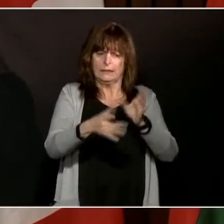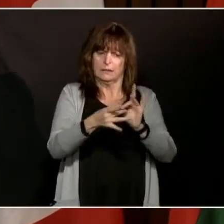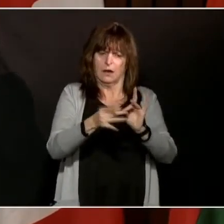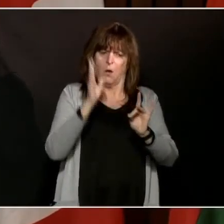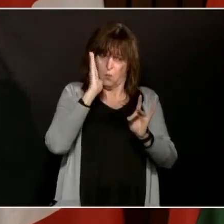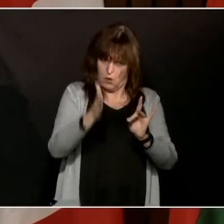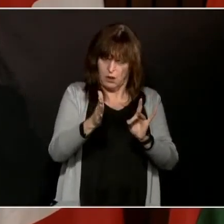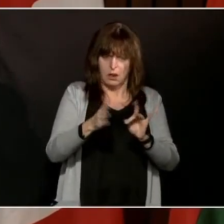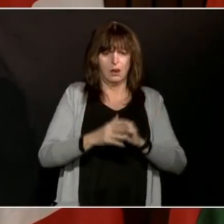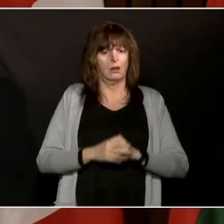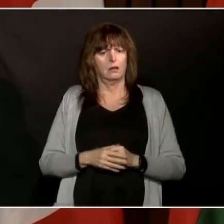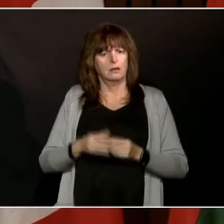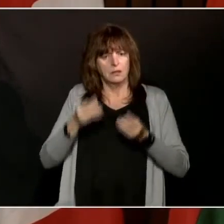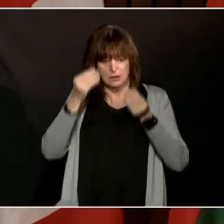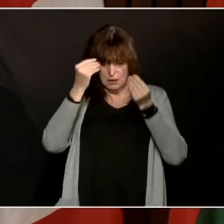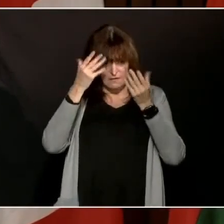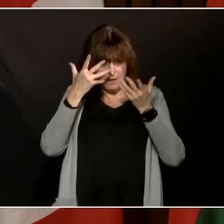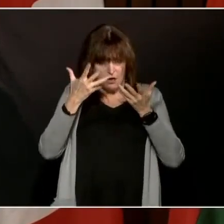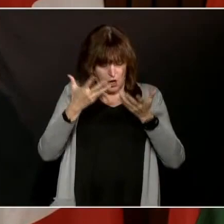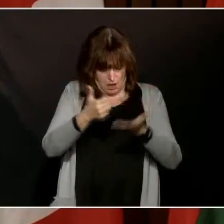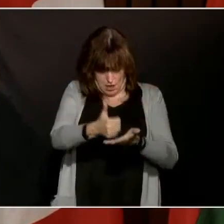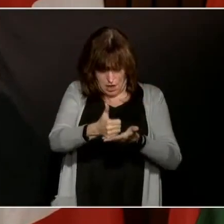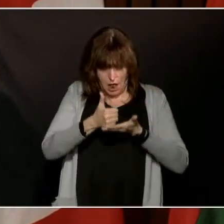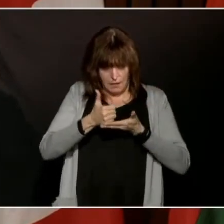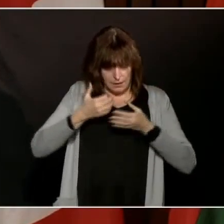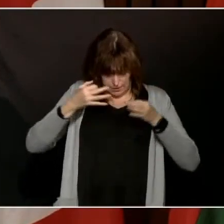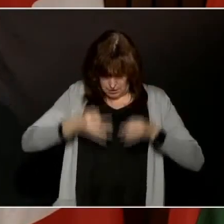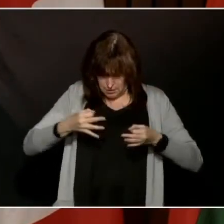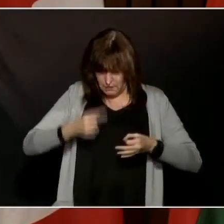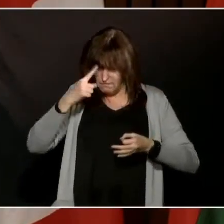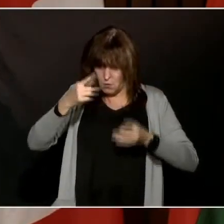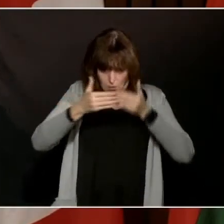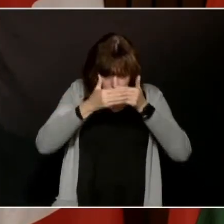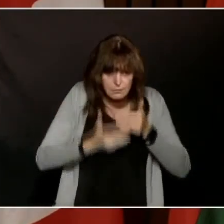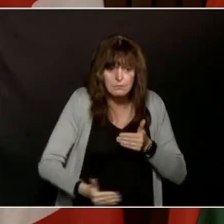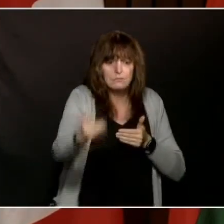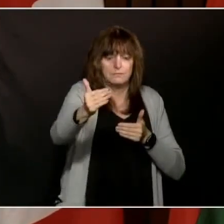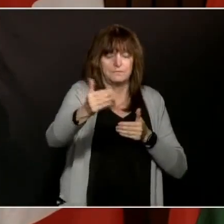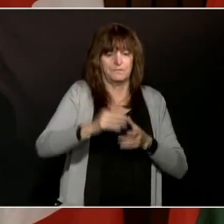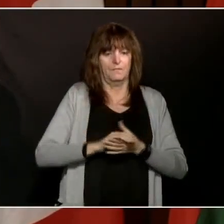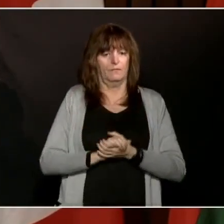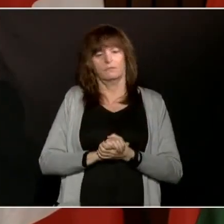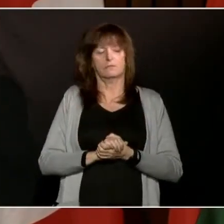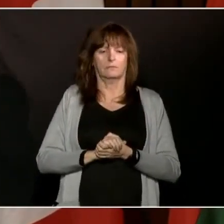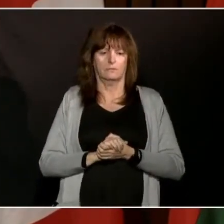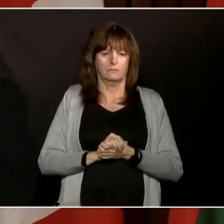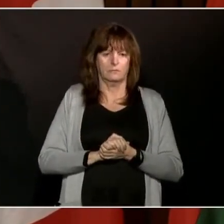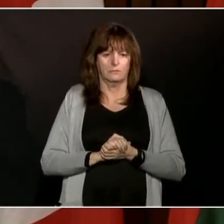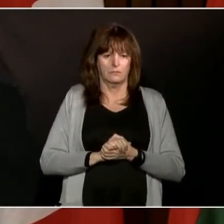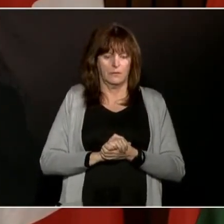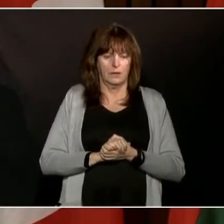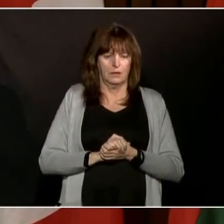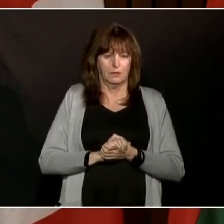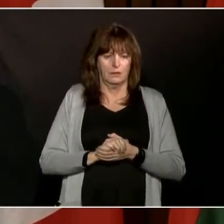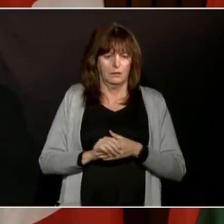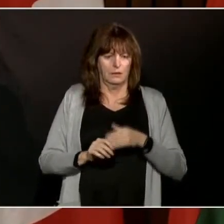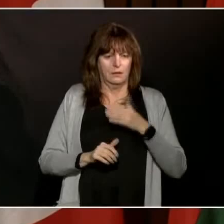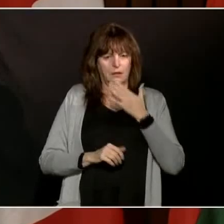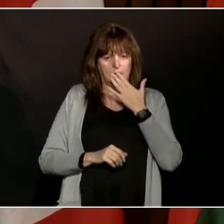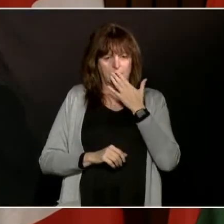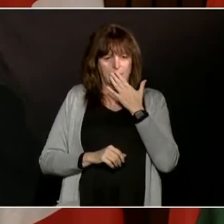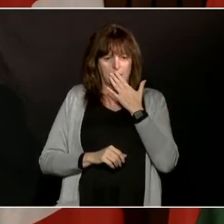real time, and hence bringing these interim results to you. So of the expected over 3,000